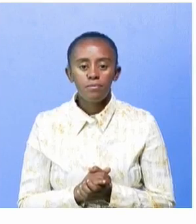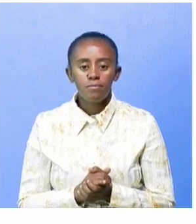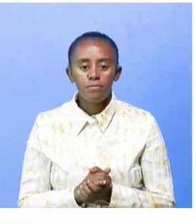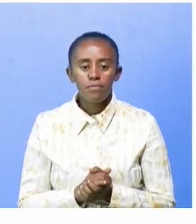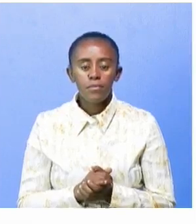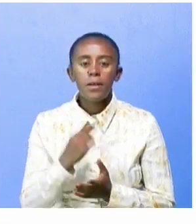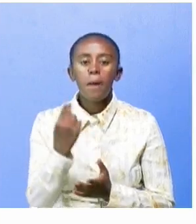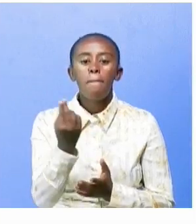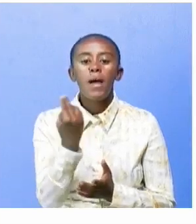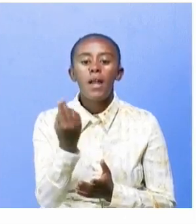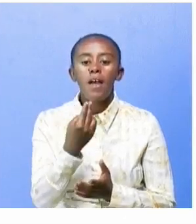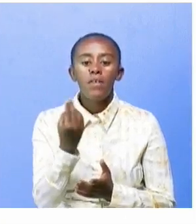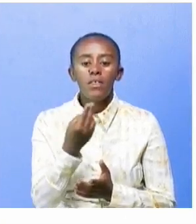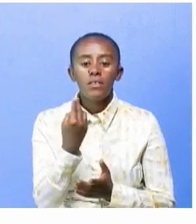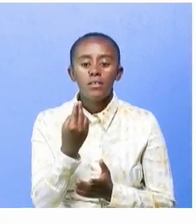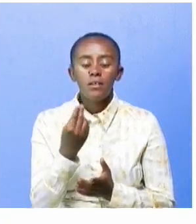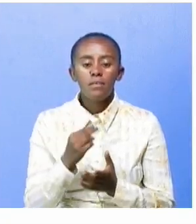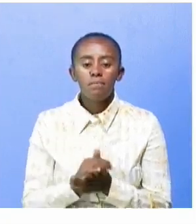Benefit,